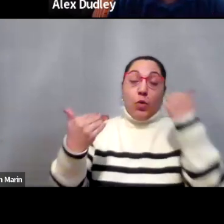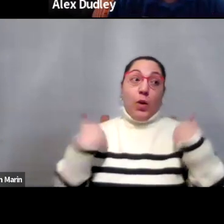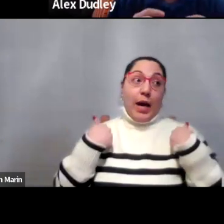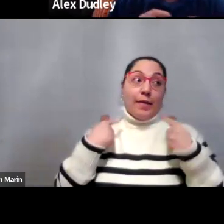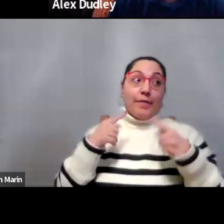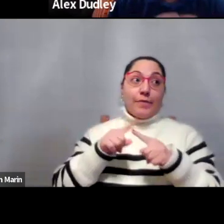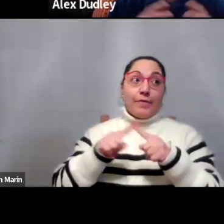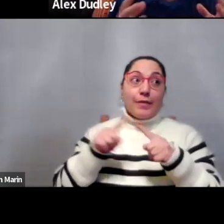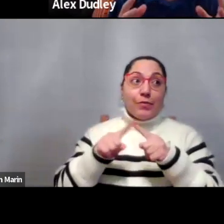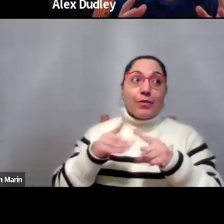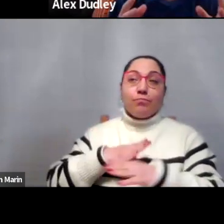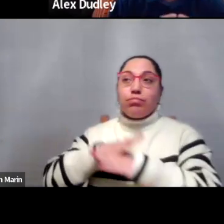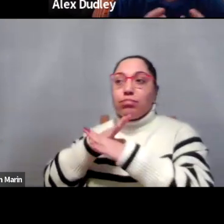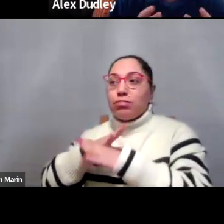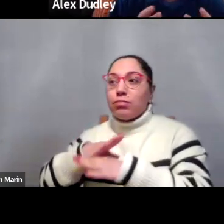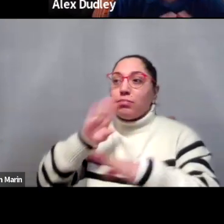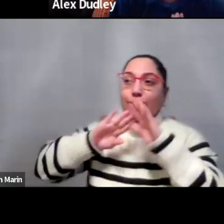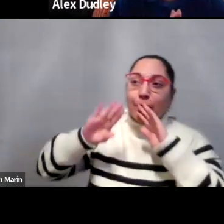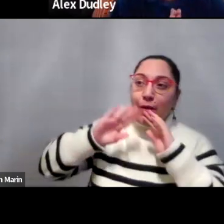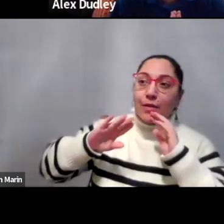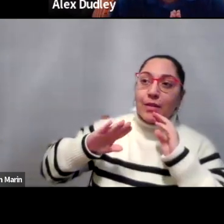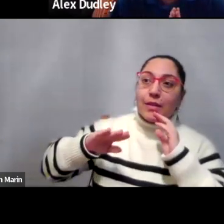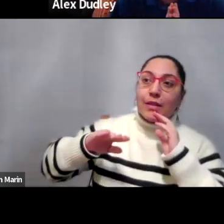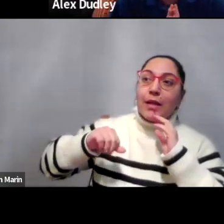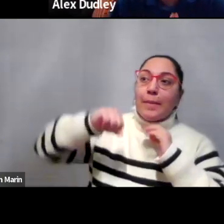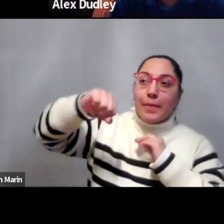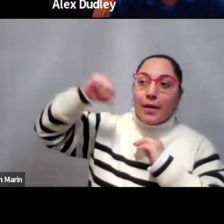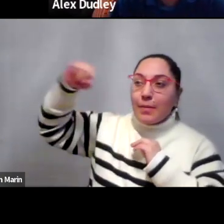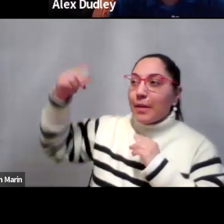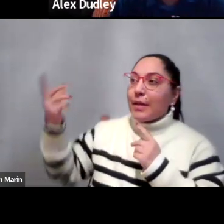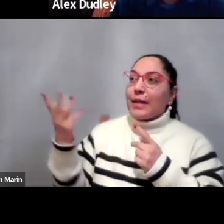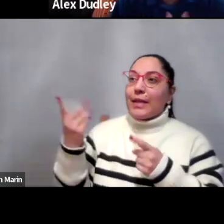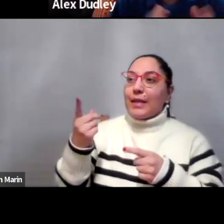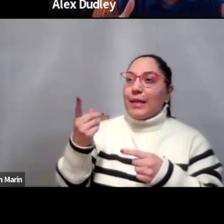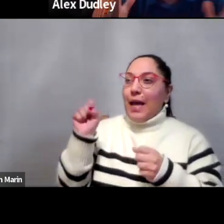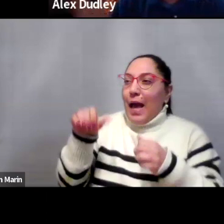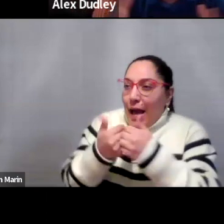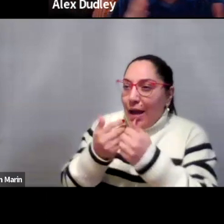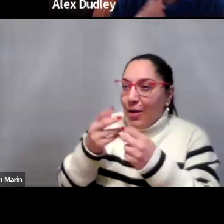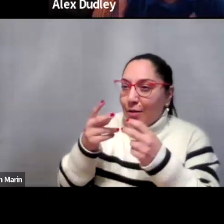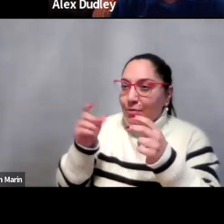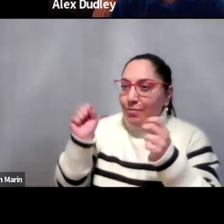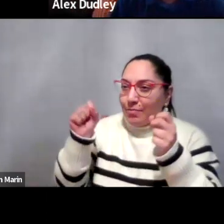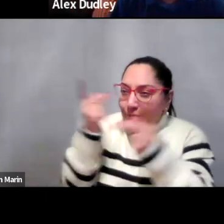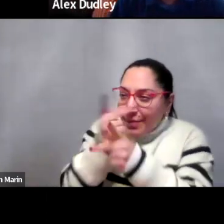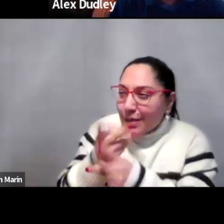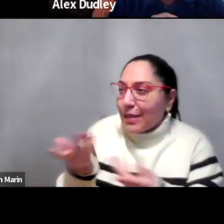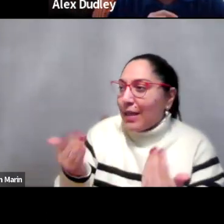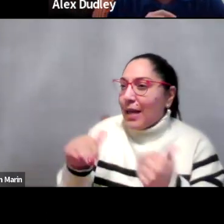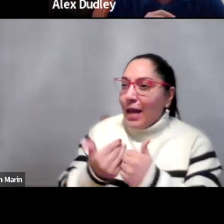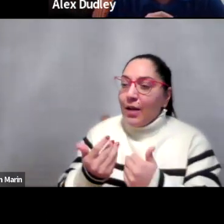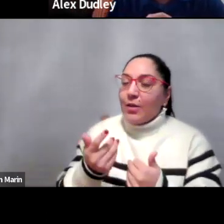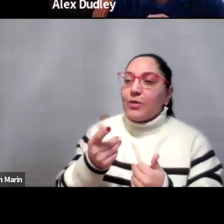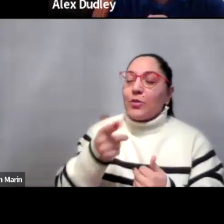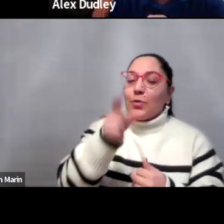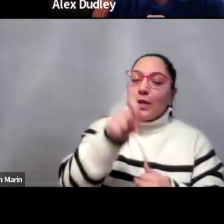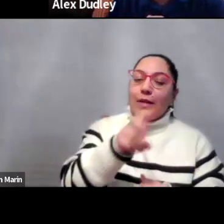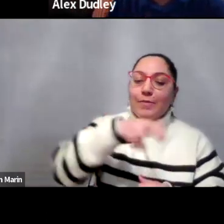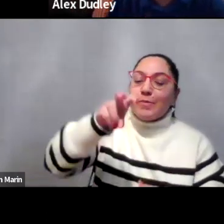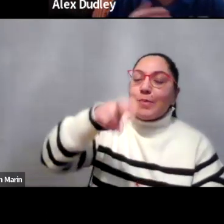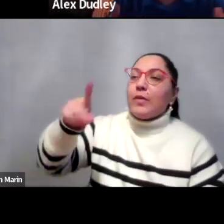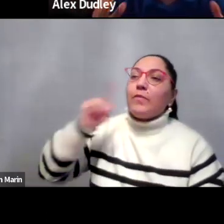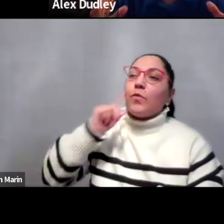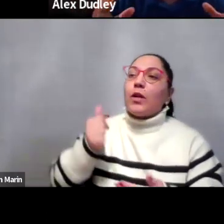obstacles and barriers and things about the world that you're trying to figure out. So they can stay in our transition age youth